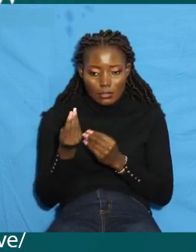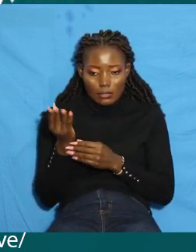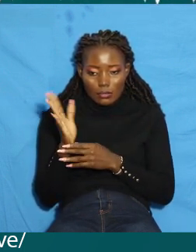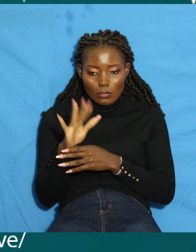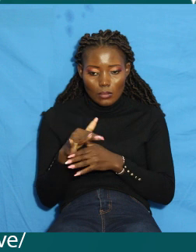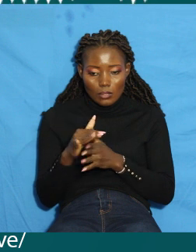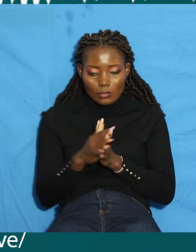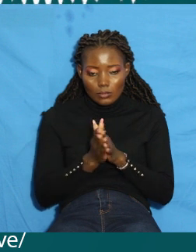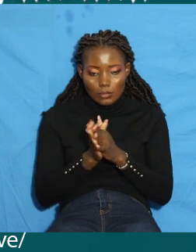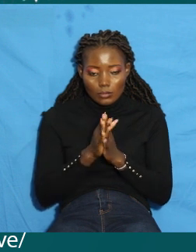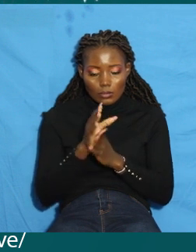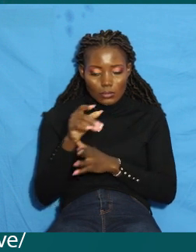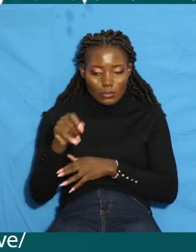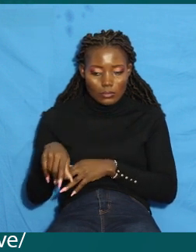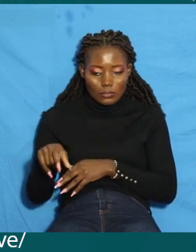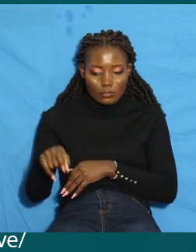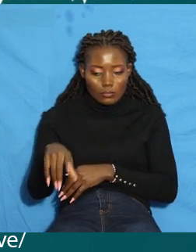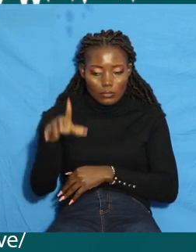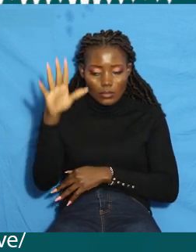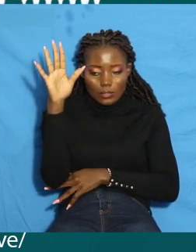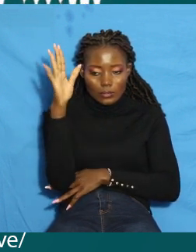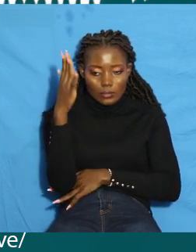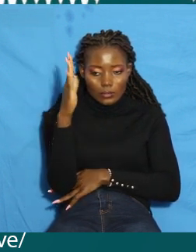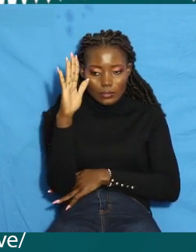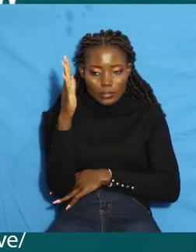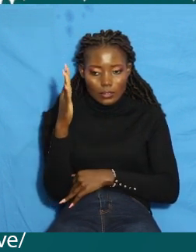planting a tree